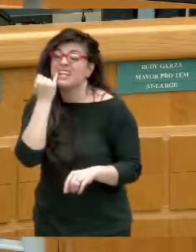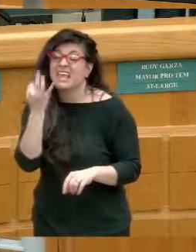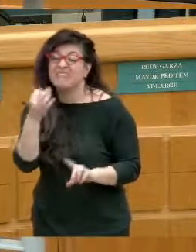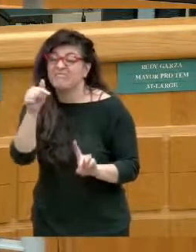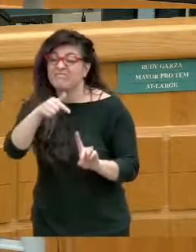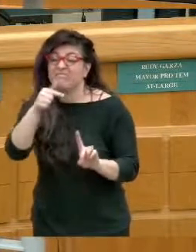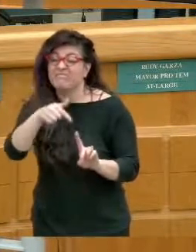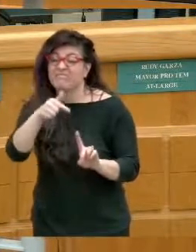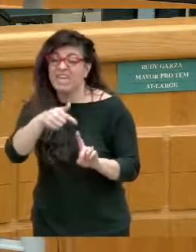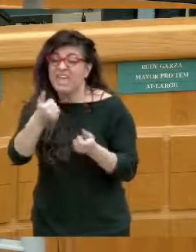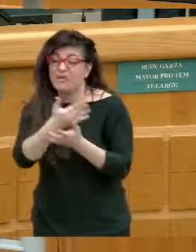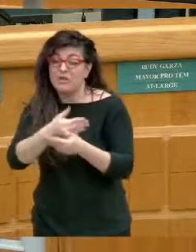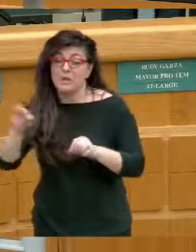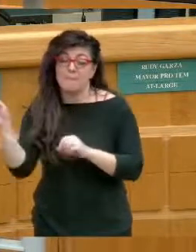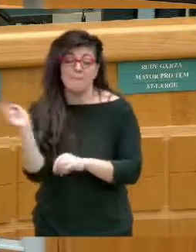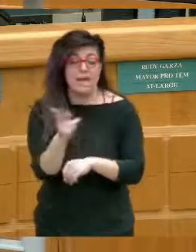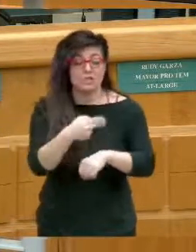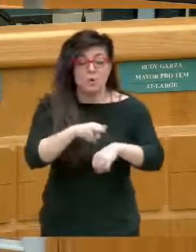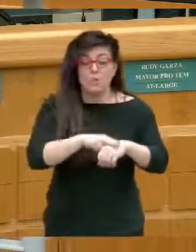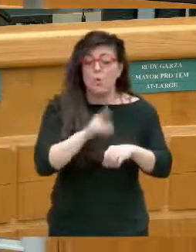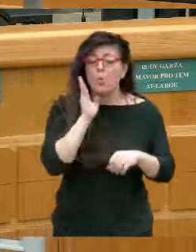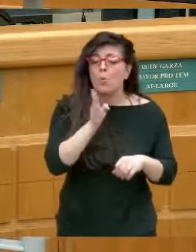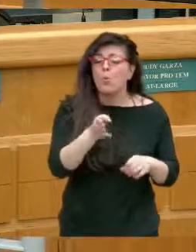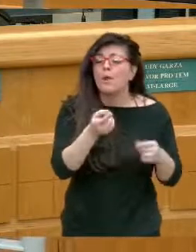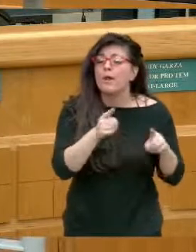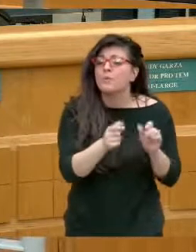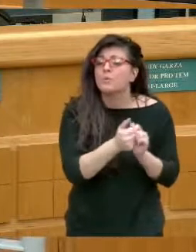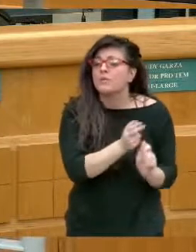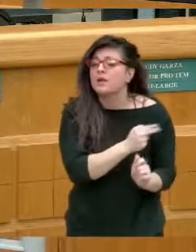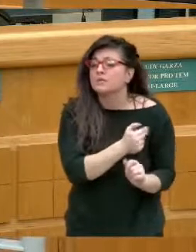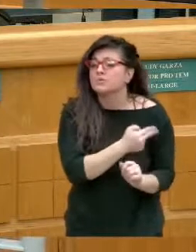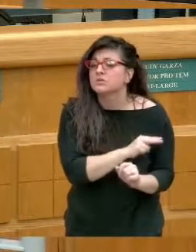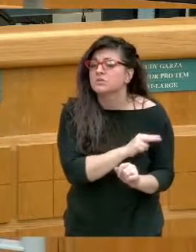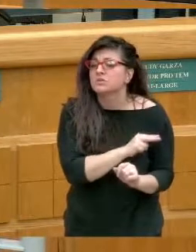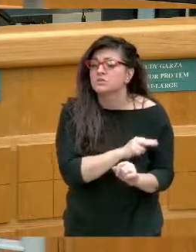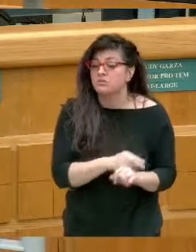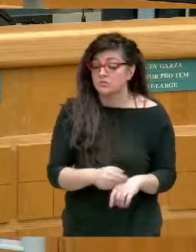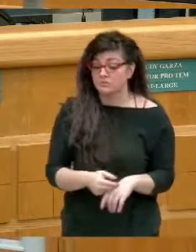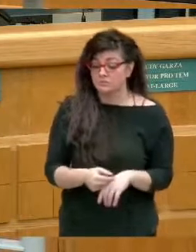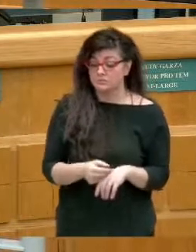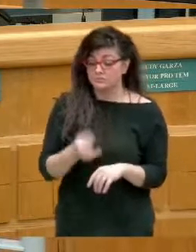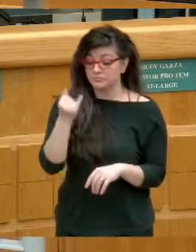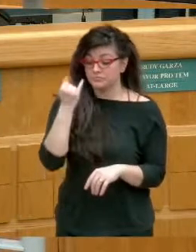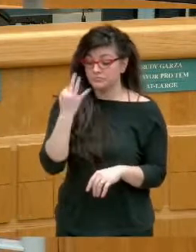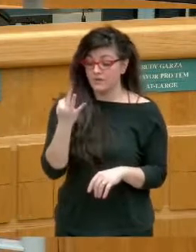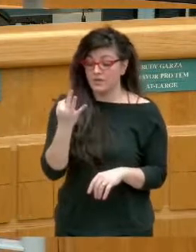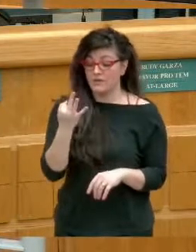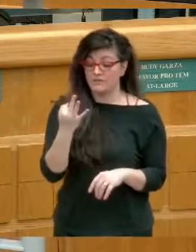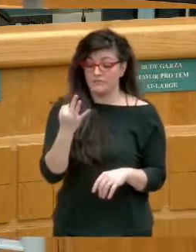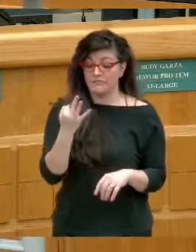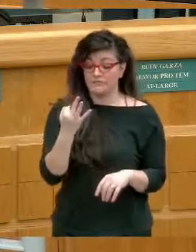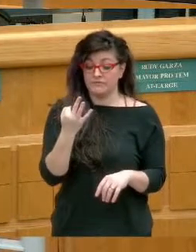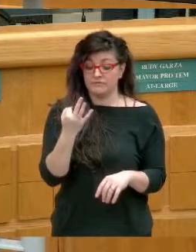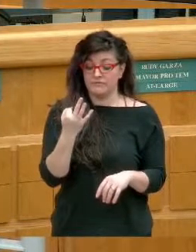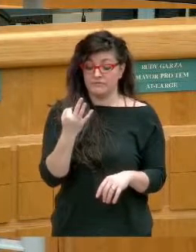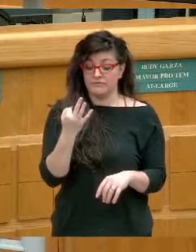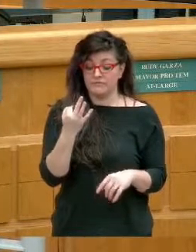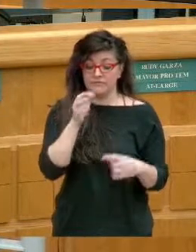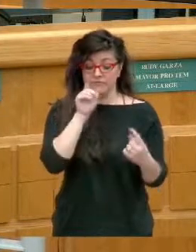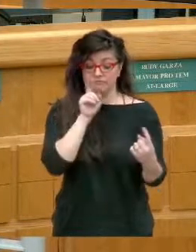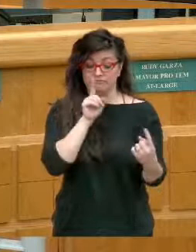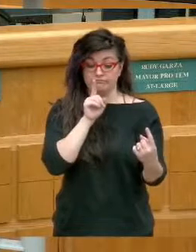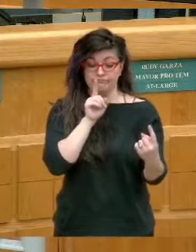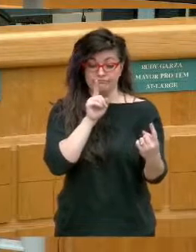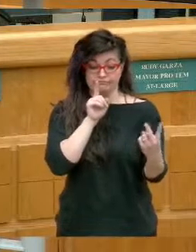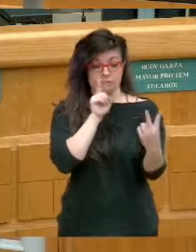just everything went back to normal on May 1st with a transmission rate of 2. And Something